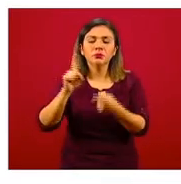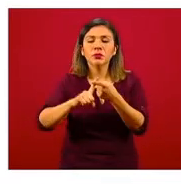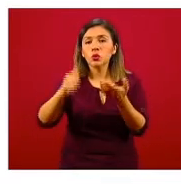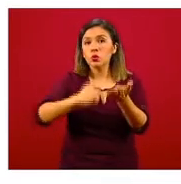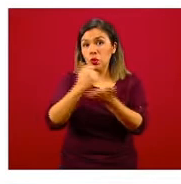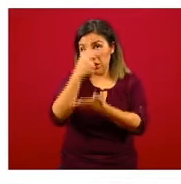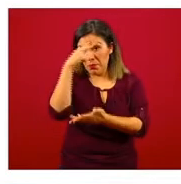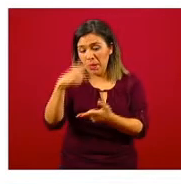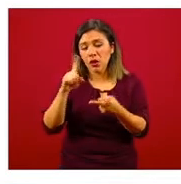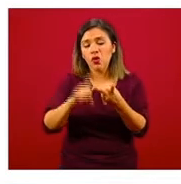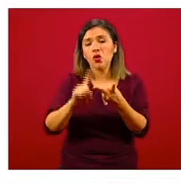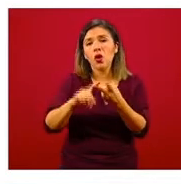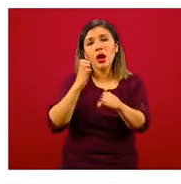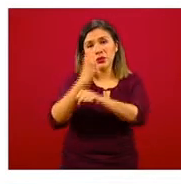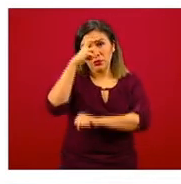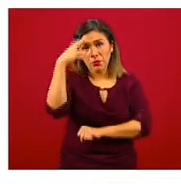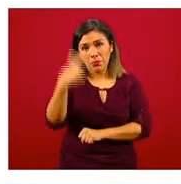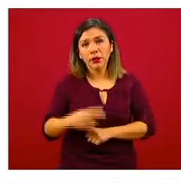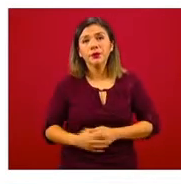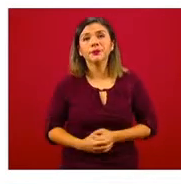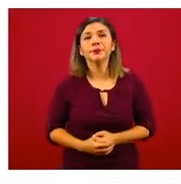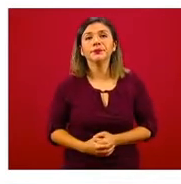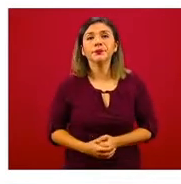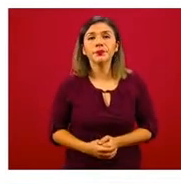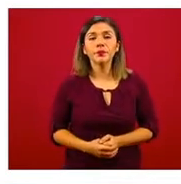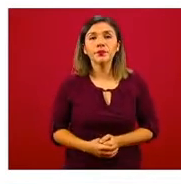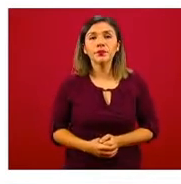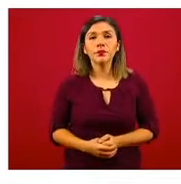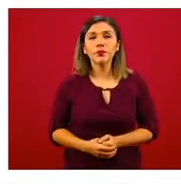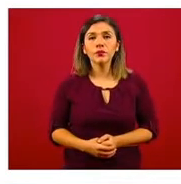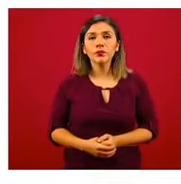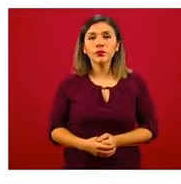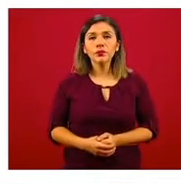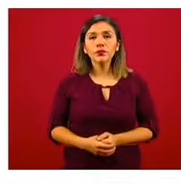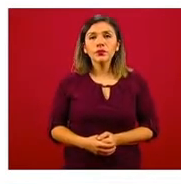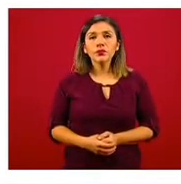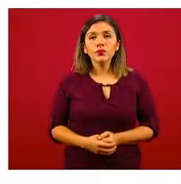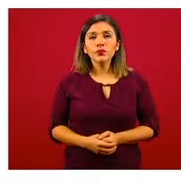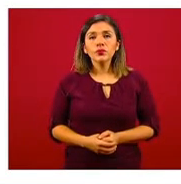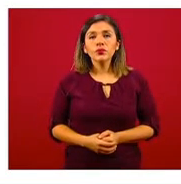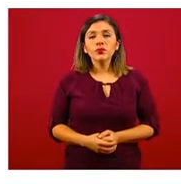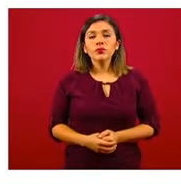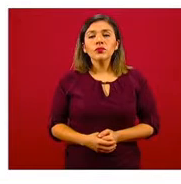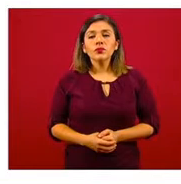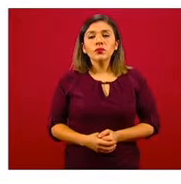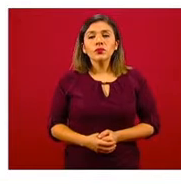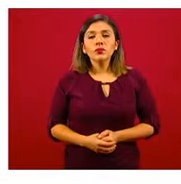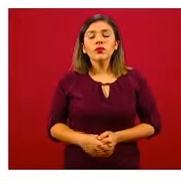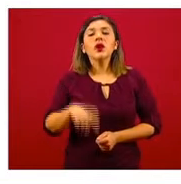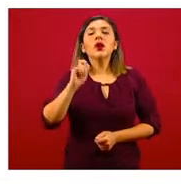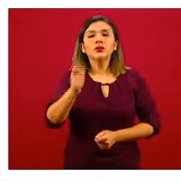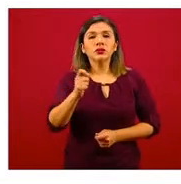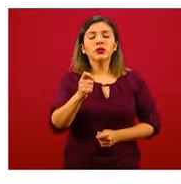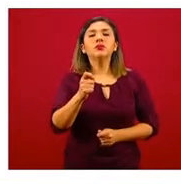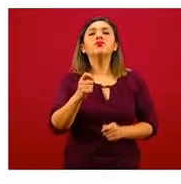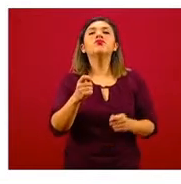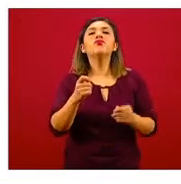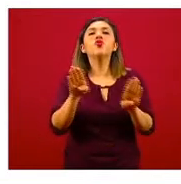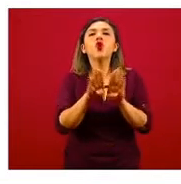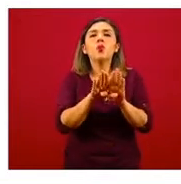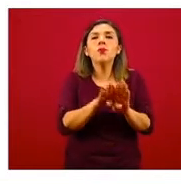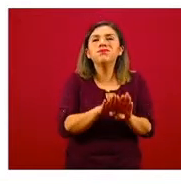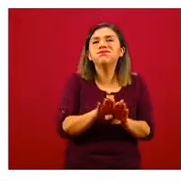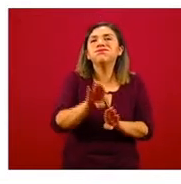the two states with the heaviest transmissions, that is Mexico City and the state of Mexico. Here you can